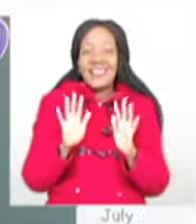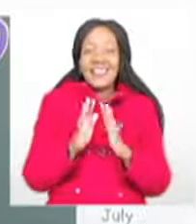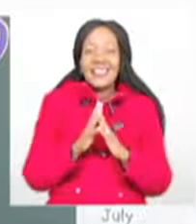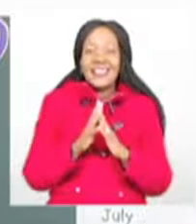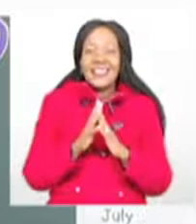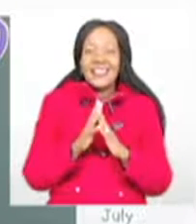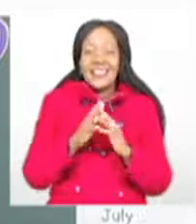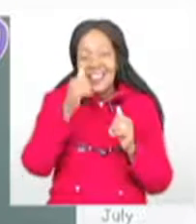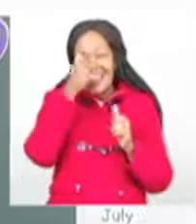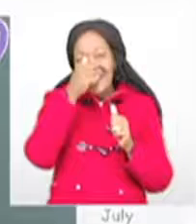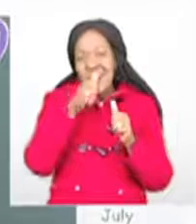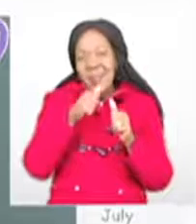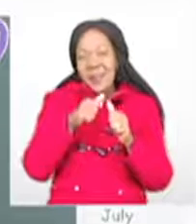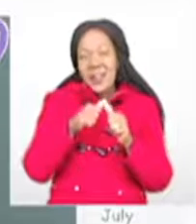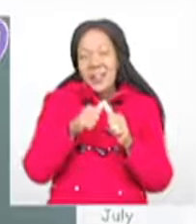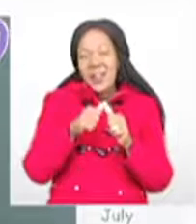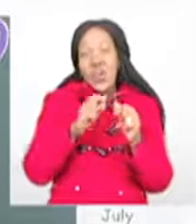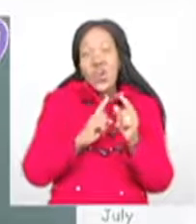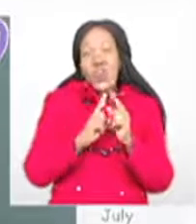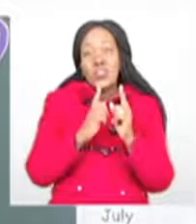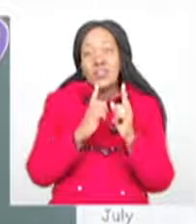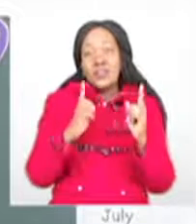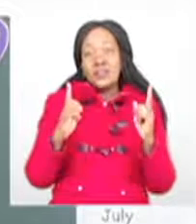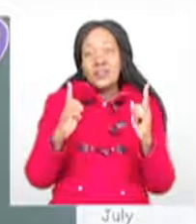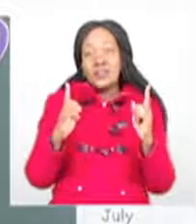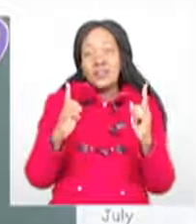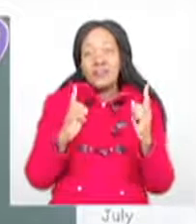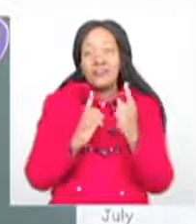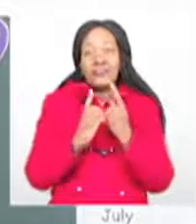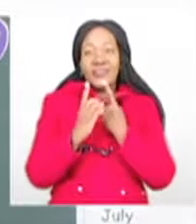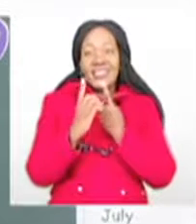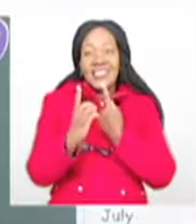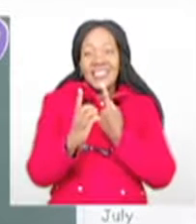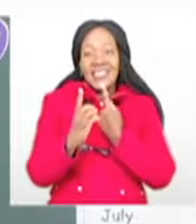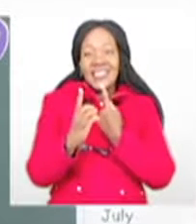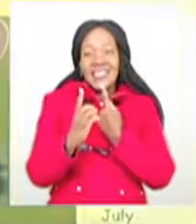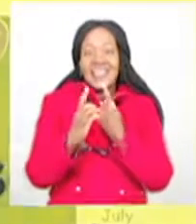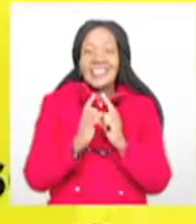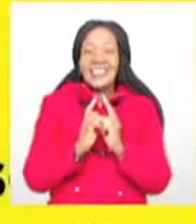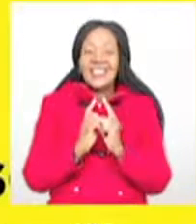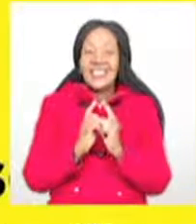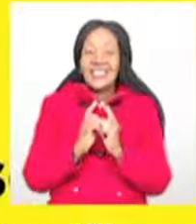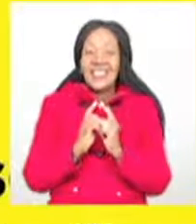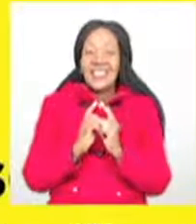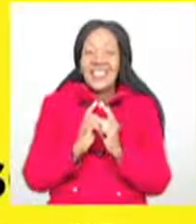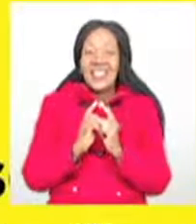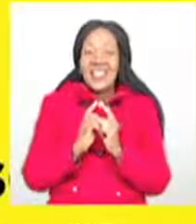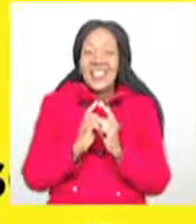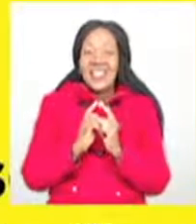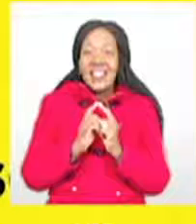sanitized. Remember to maintain your social distance.